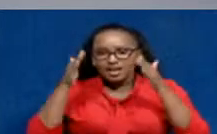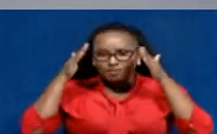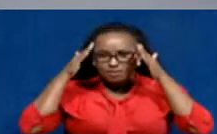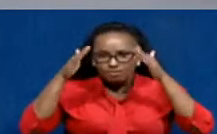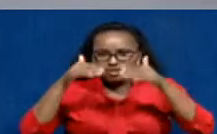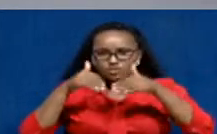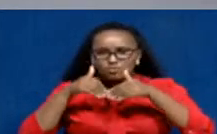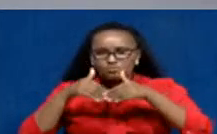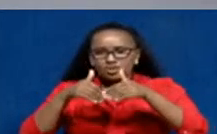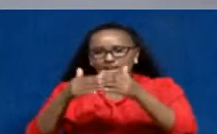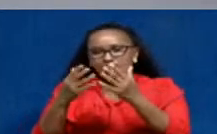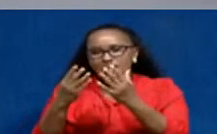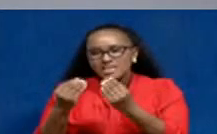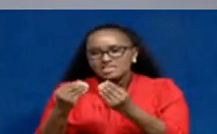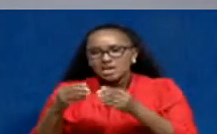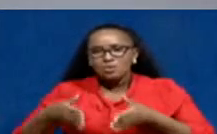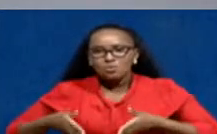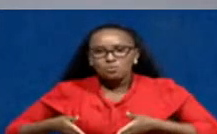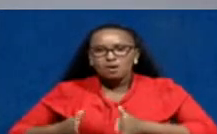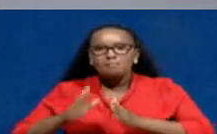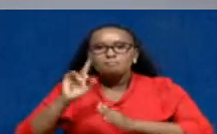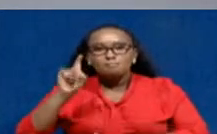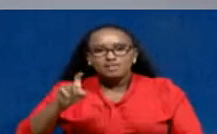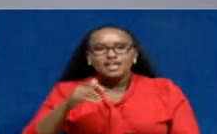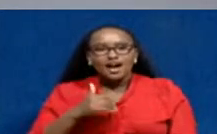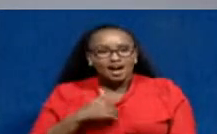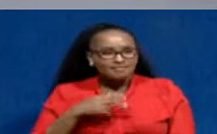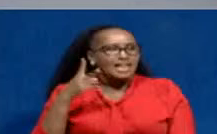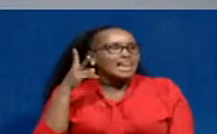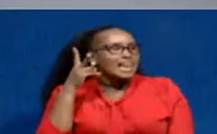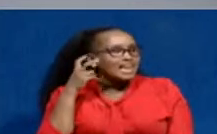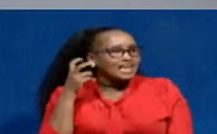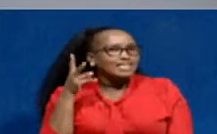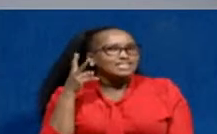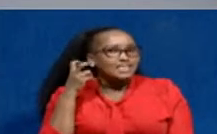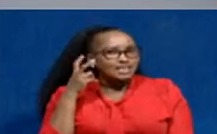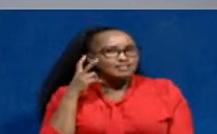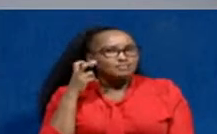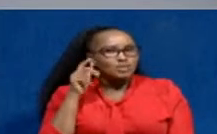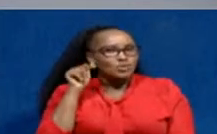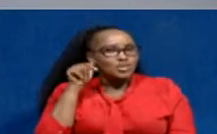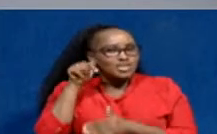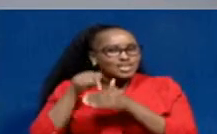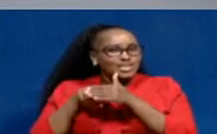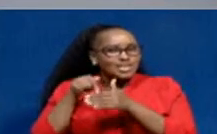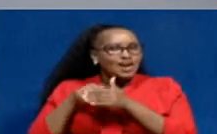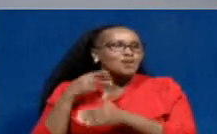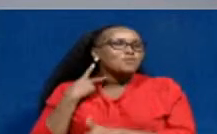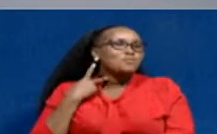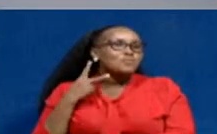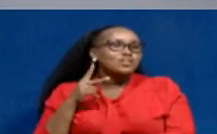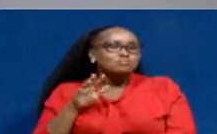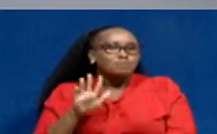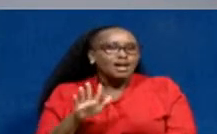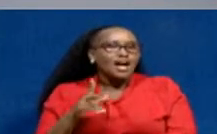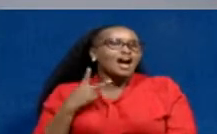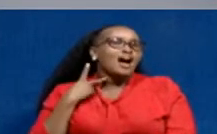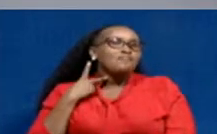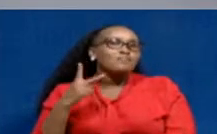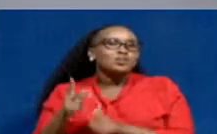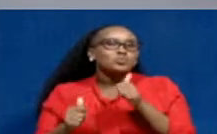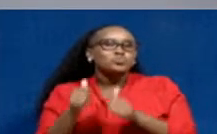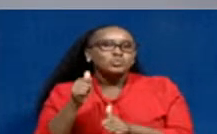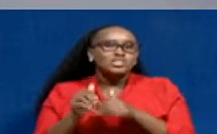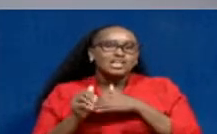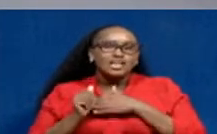such a hazy path, he must have listened to an inner voice, a voice that led